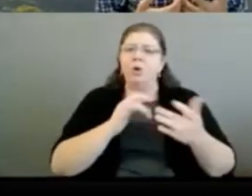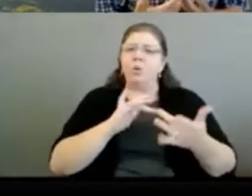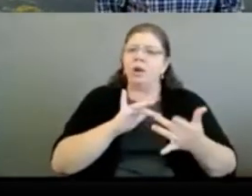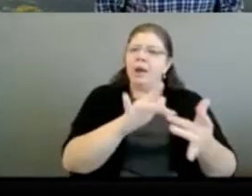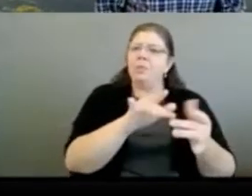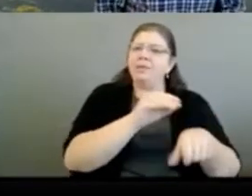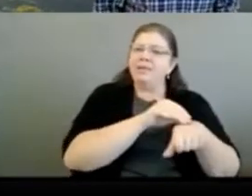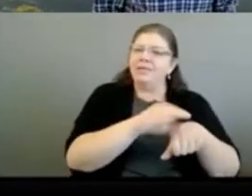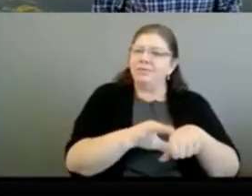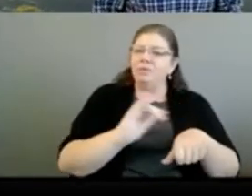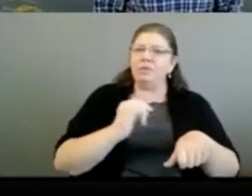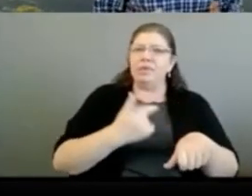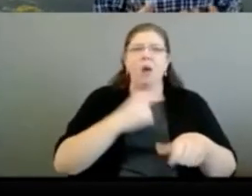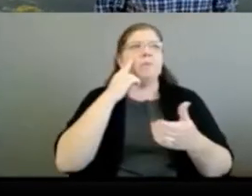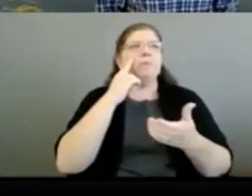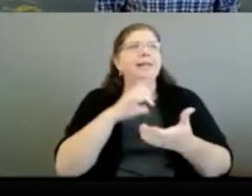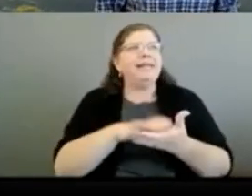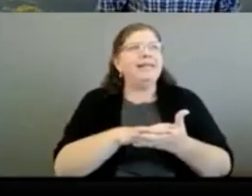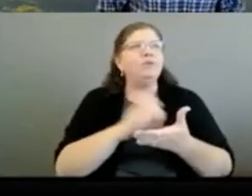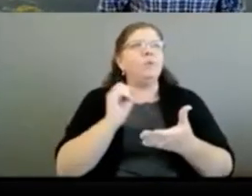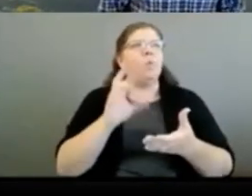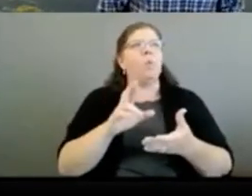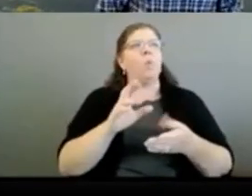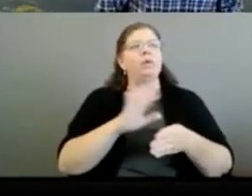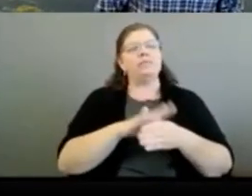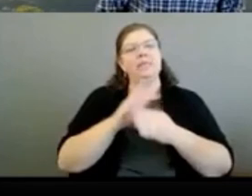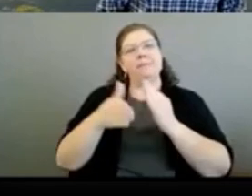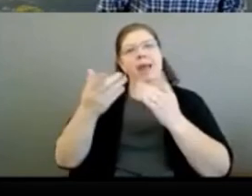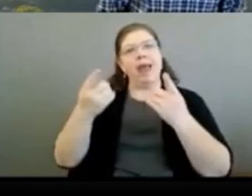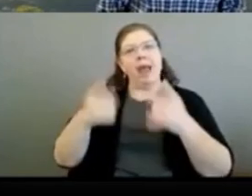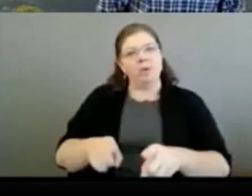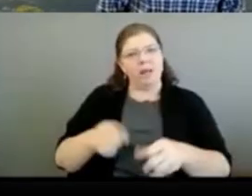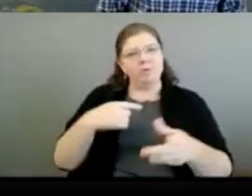our beliefs or some outcomes that we achieve,